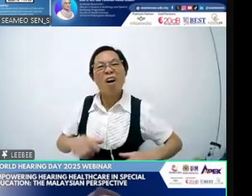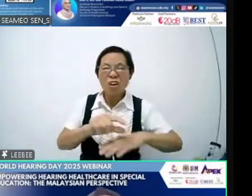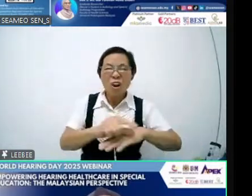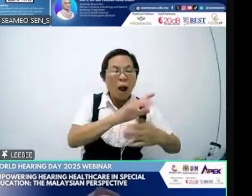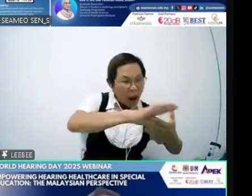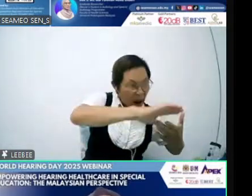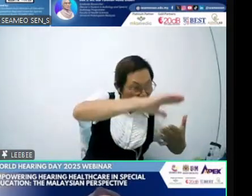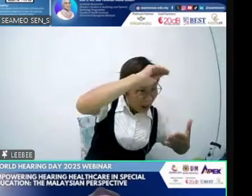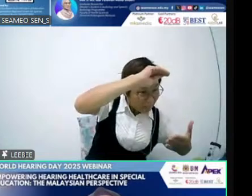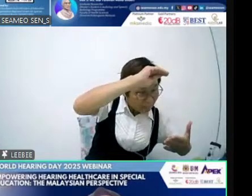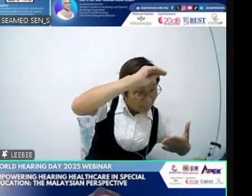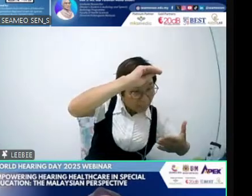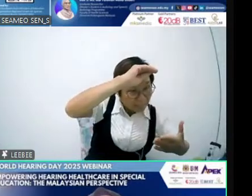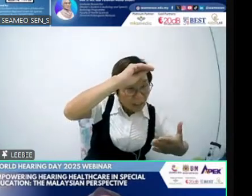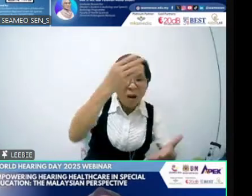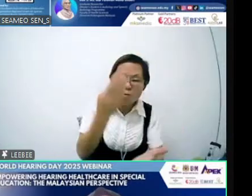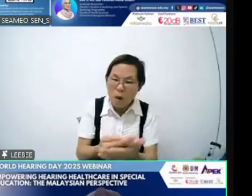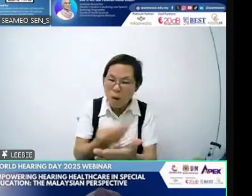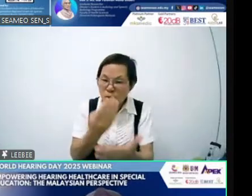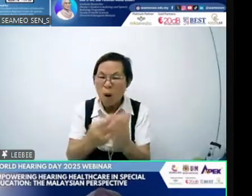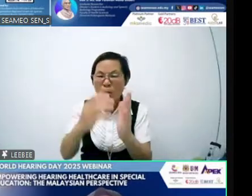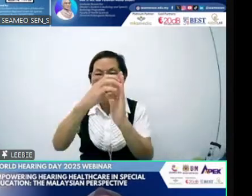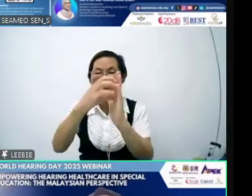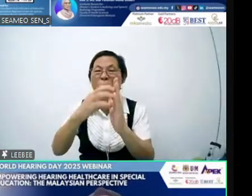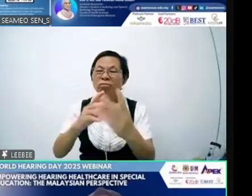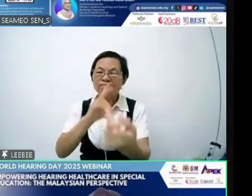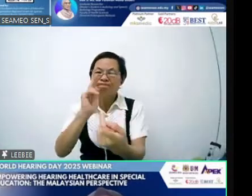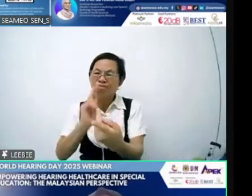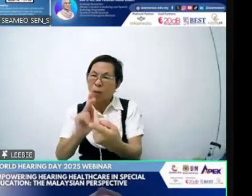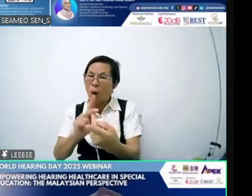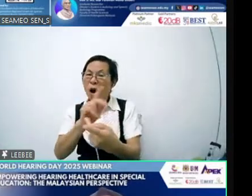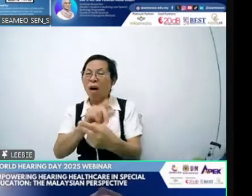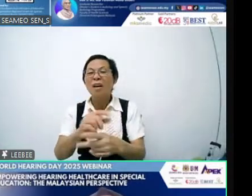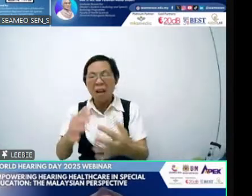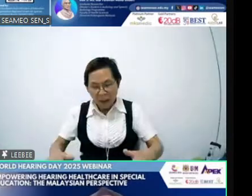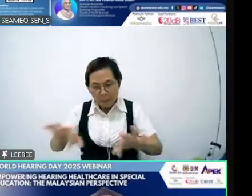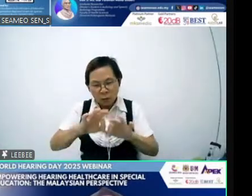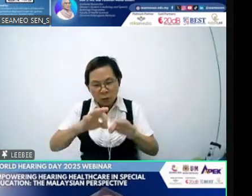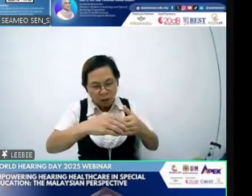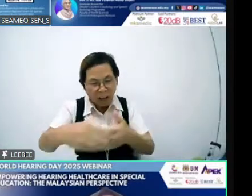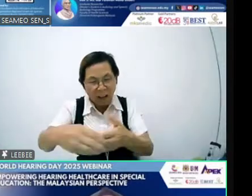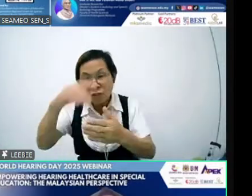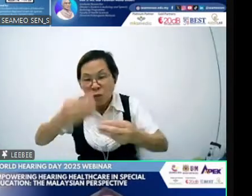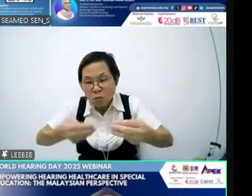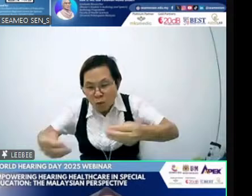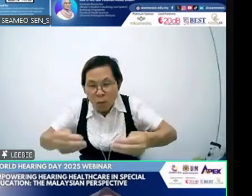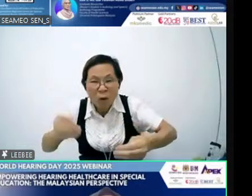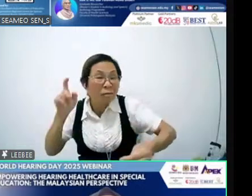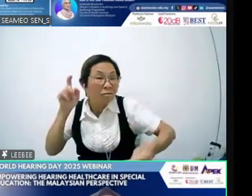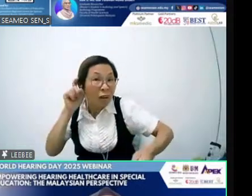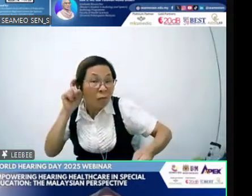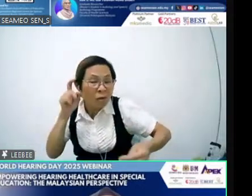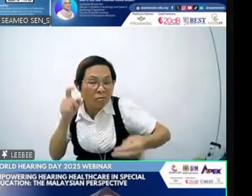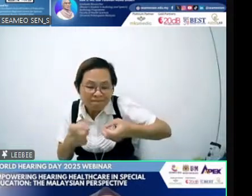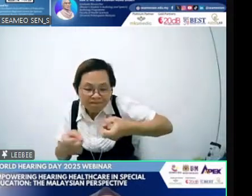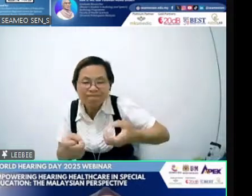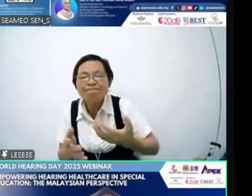learned, proving that the module provides practical, useful guidance for managing their child's hearing aid.